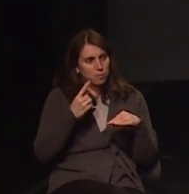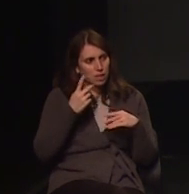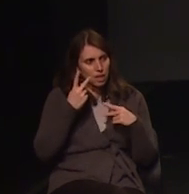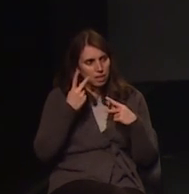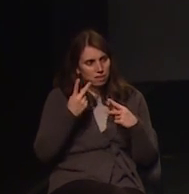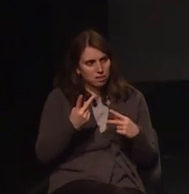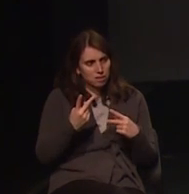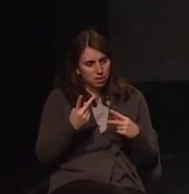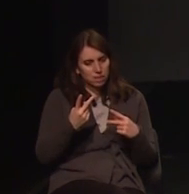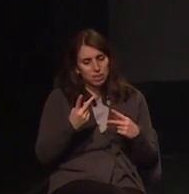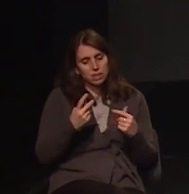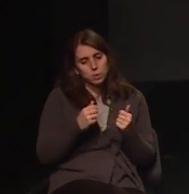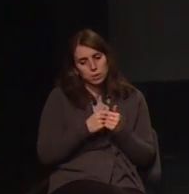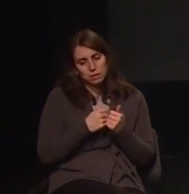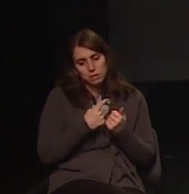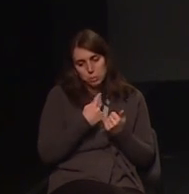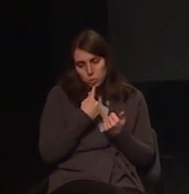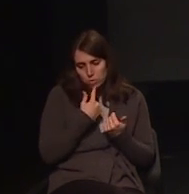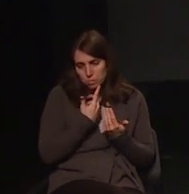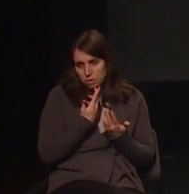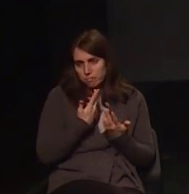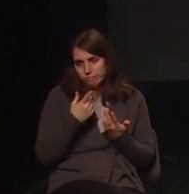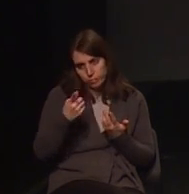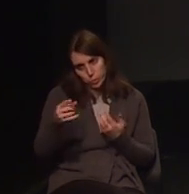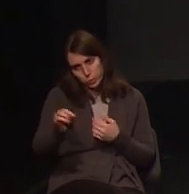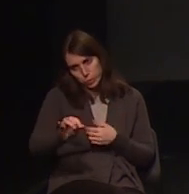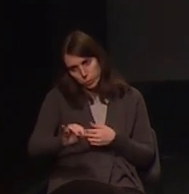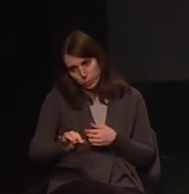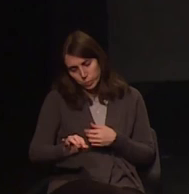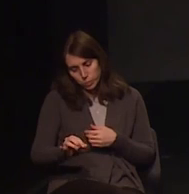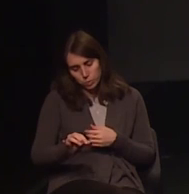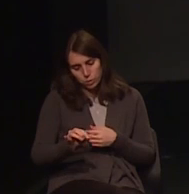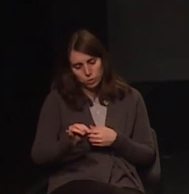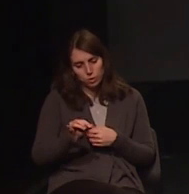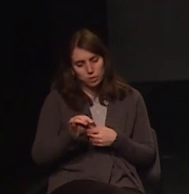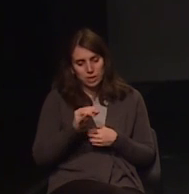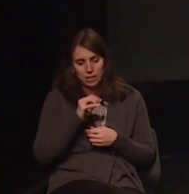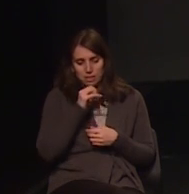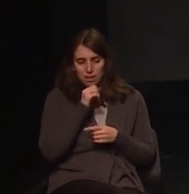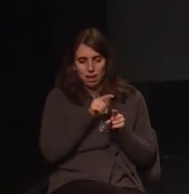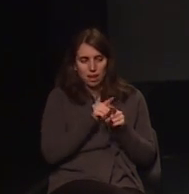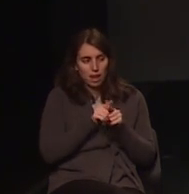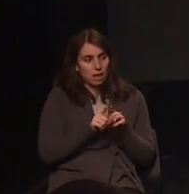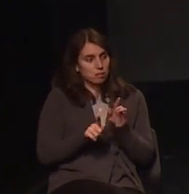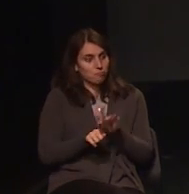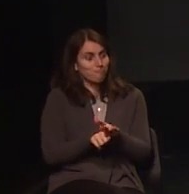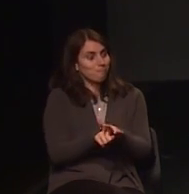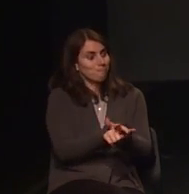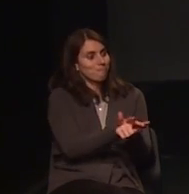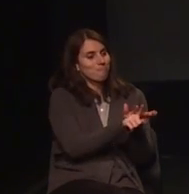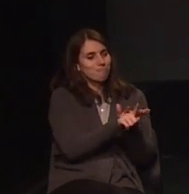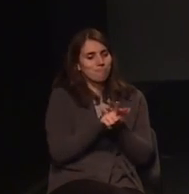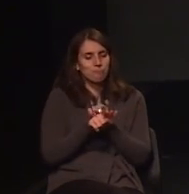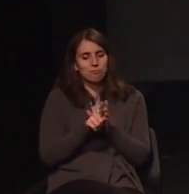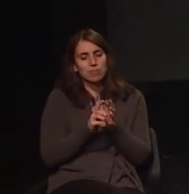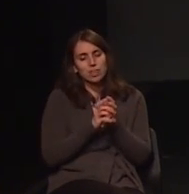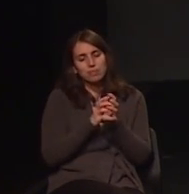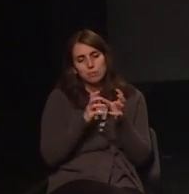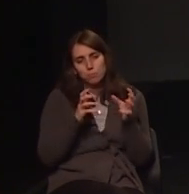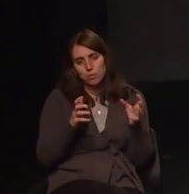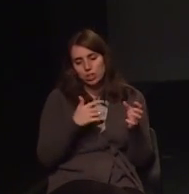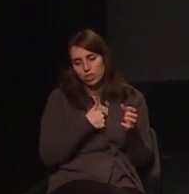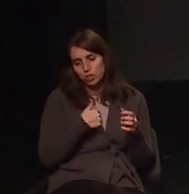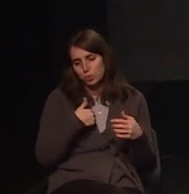with disappointment, as probably you do as well, that it is not as prevalent as we'd like to have it